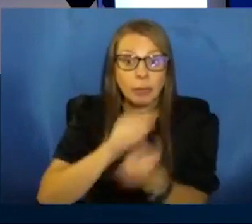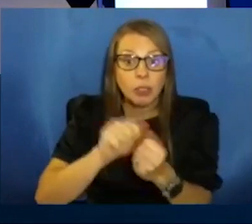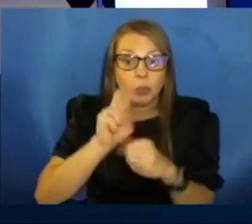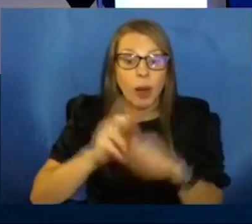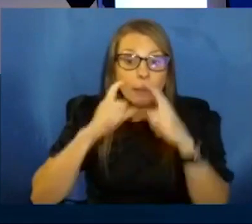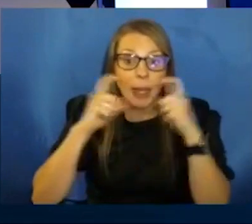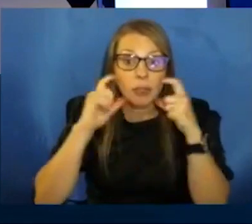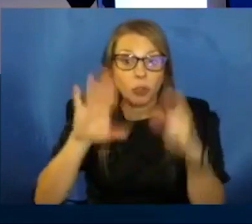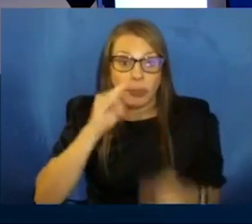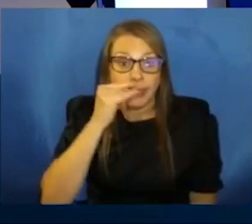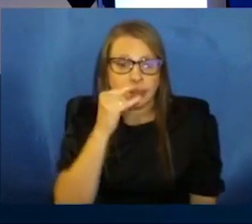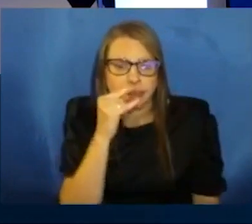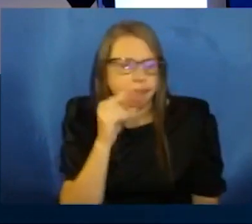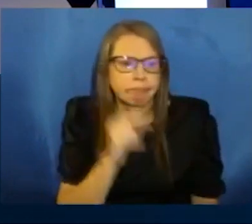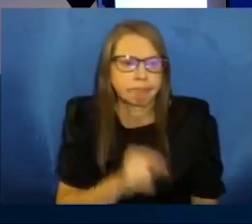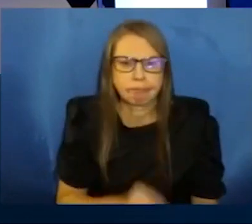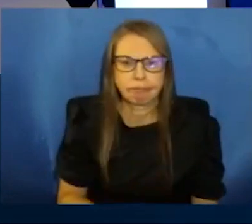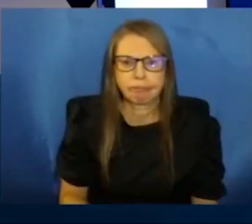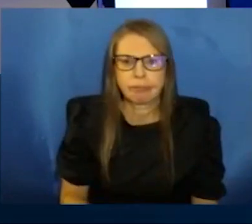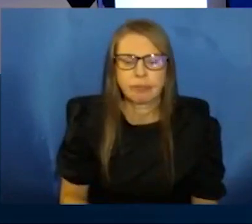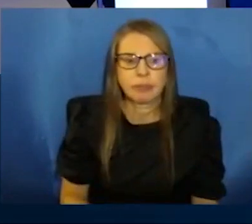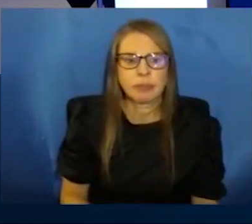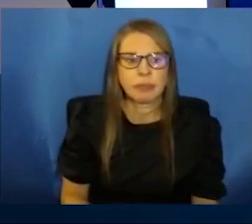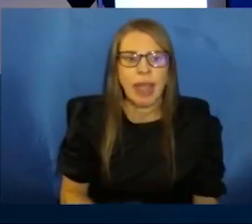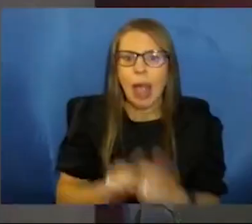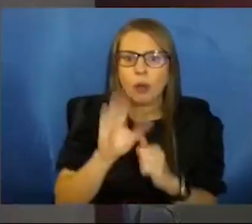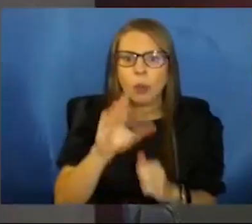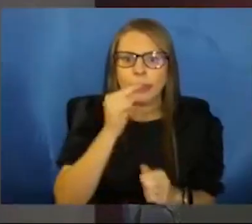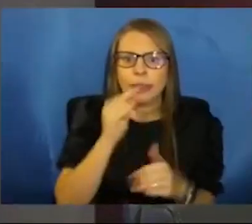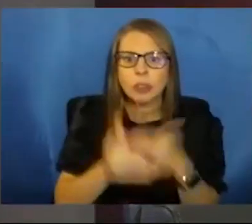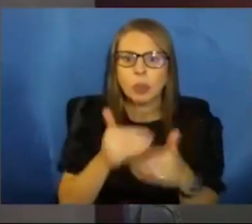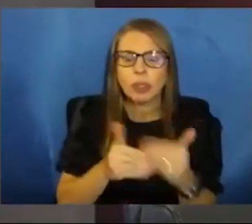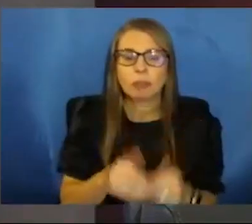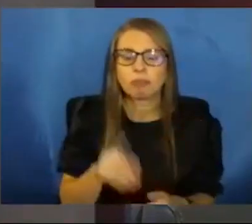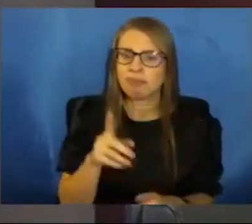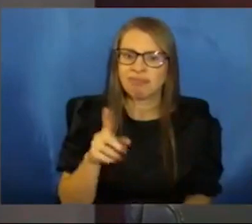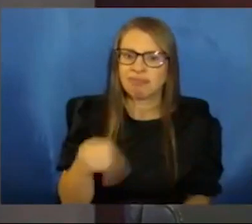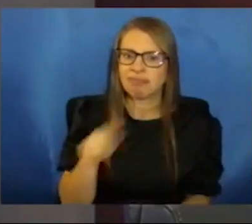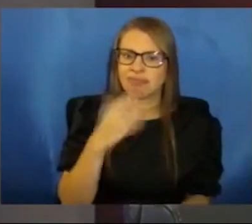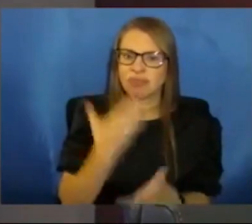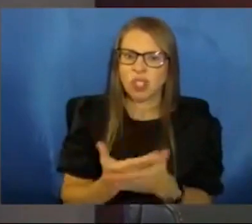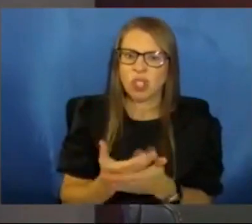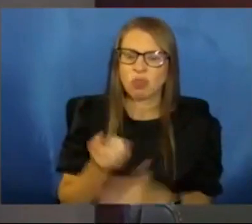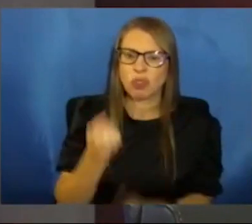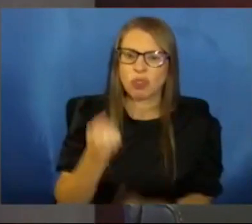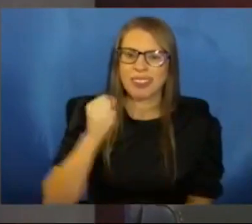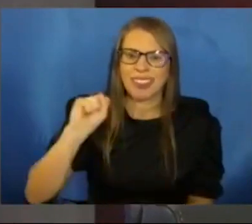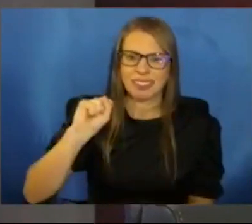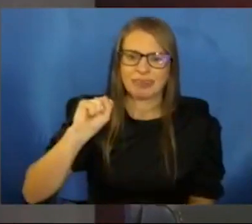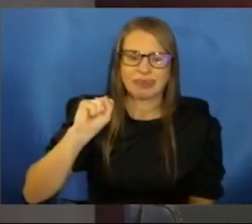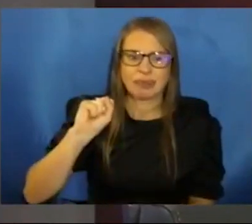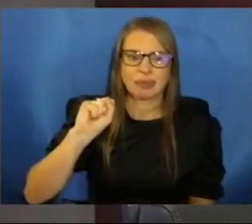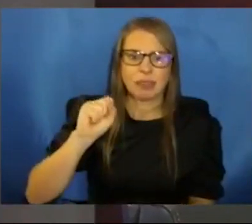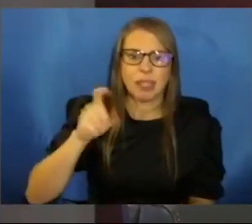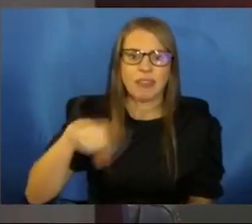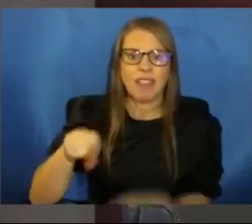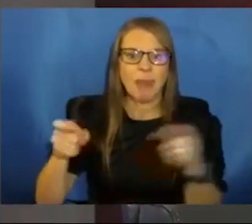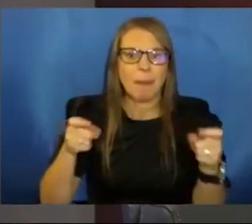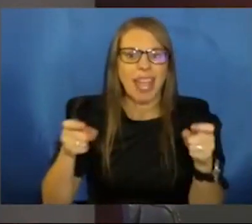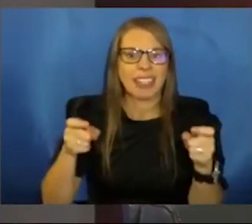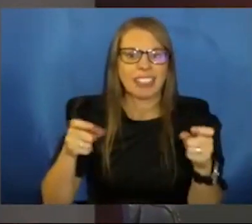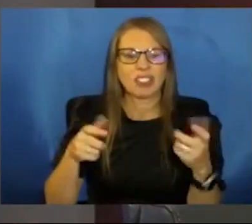my children are of age to get the vaccine. They have gotten the vaccine. But I think overall, yeah, if your child has symptoms, understanding what